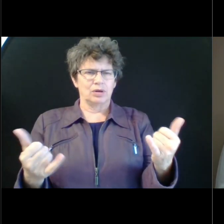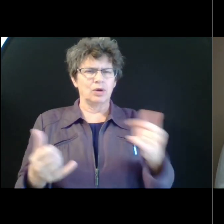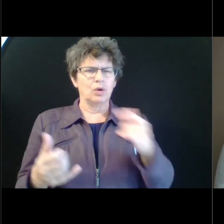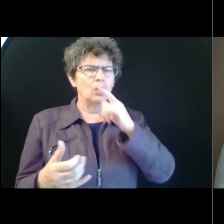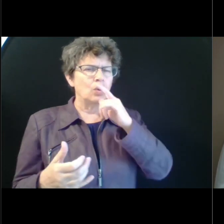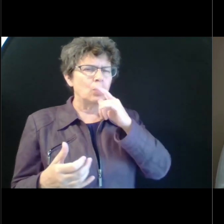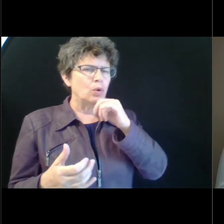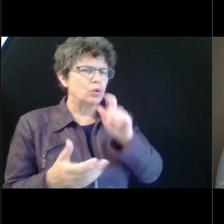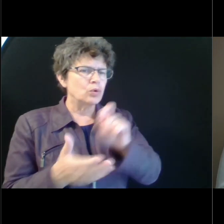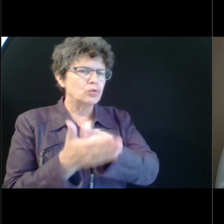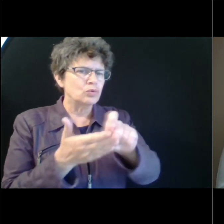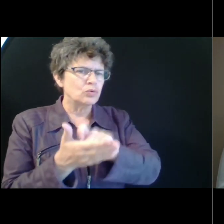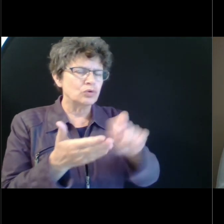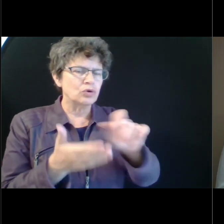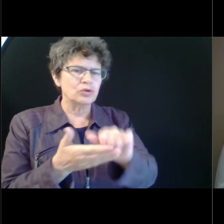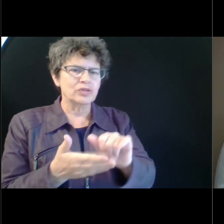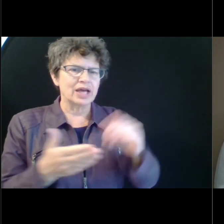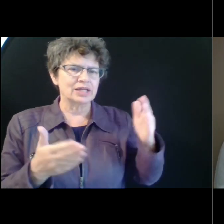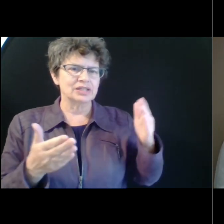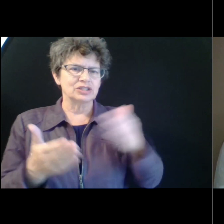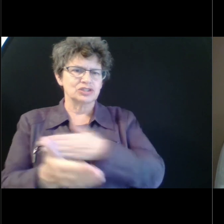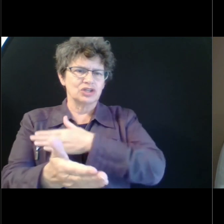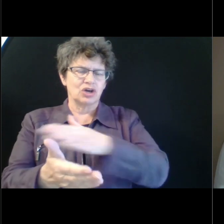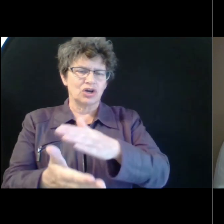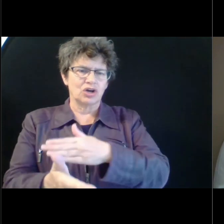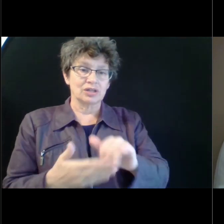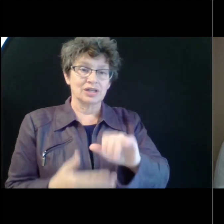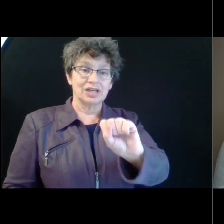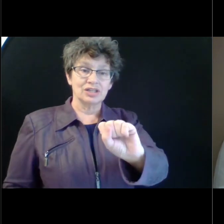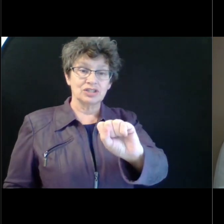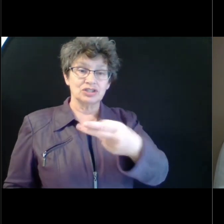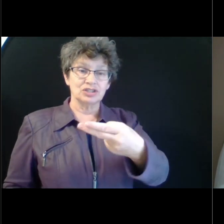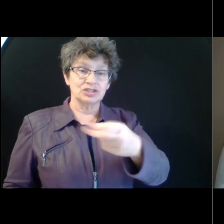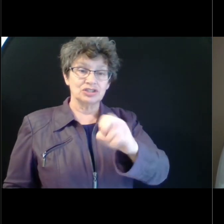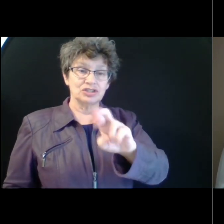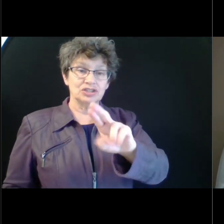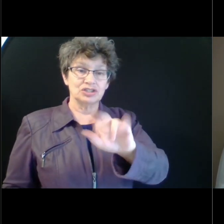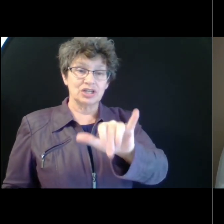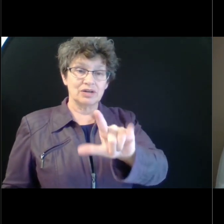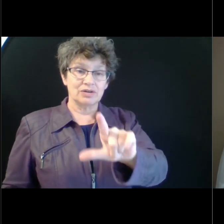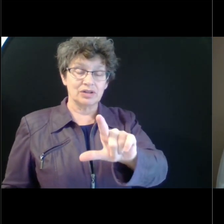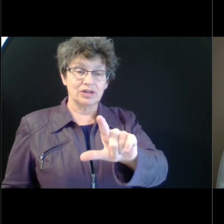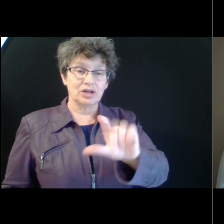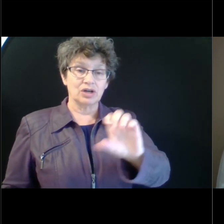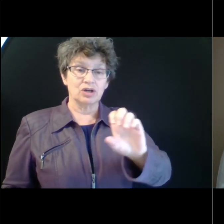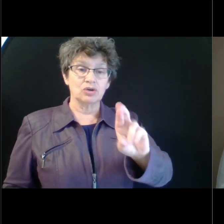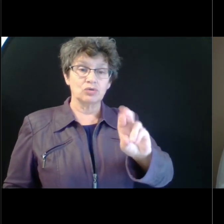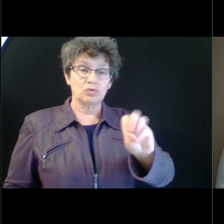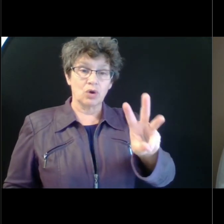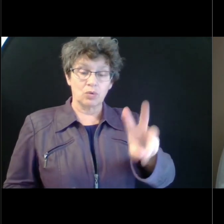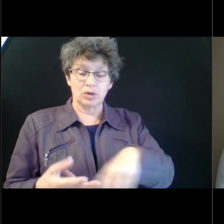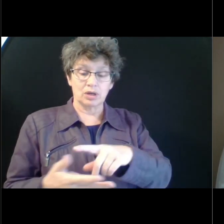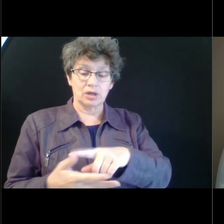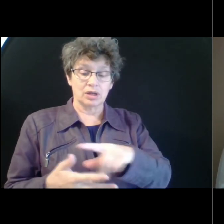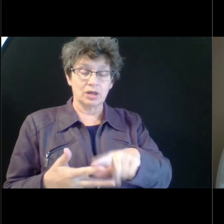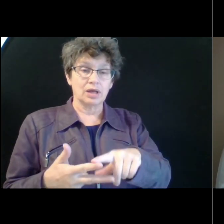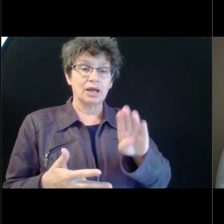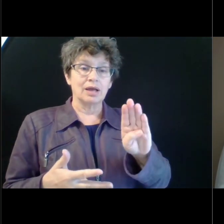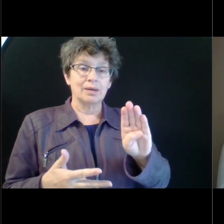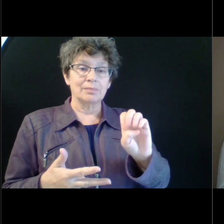played? Was it A, Sheryl Crow, B, The Beatles, or C, Joni Mitchell? Joni